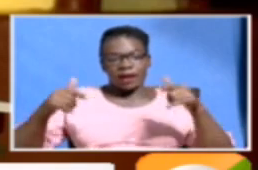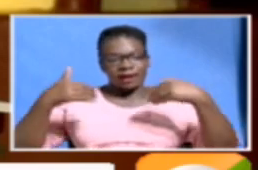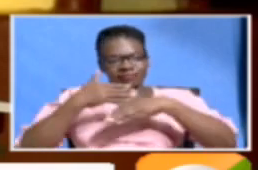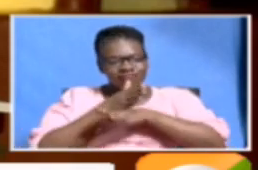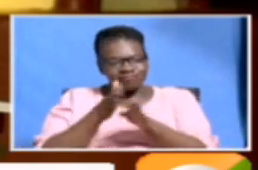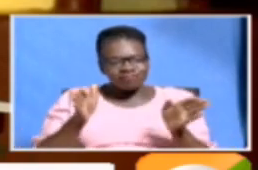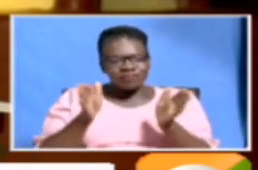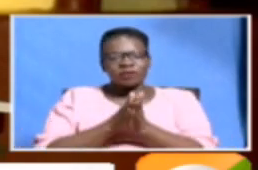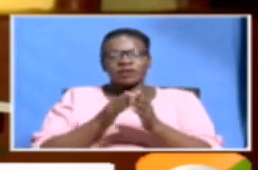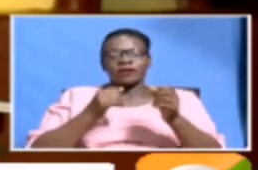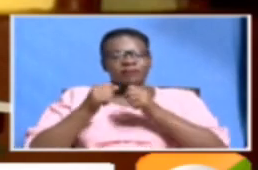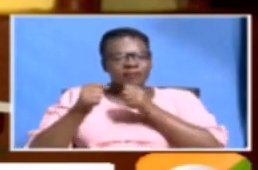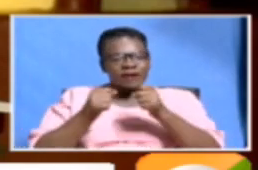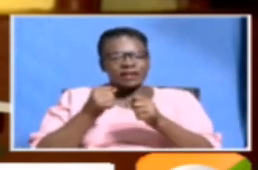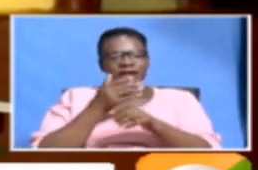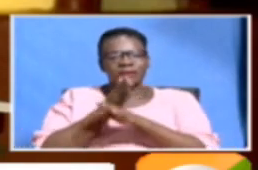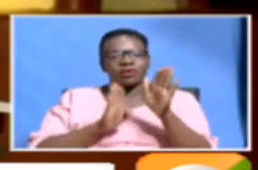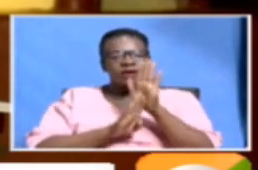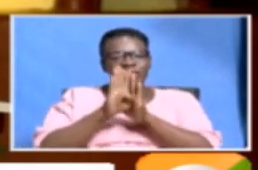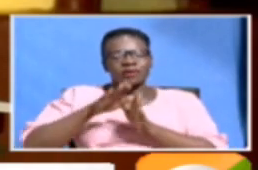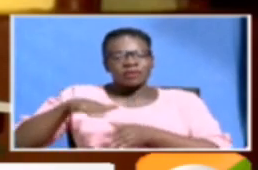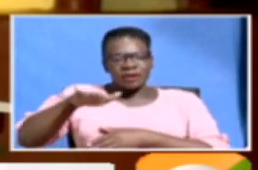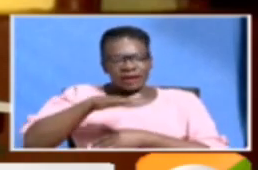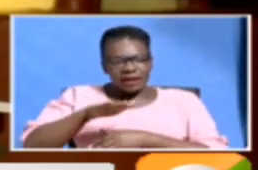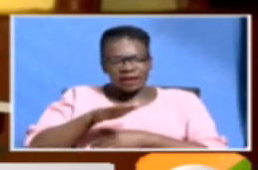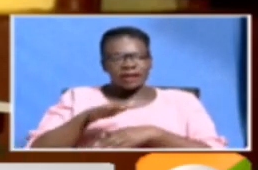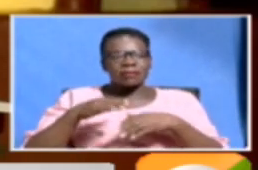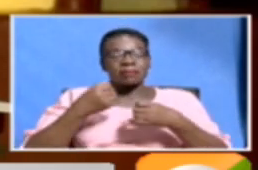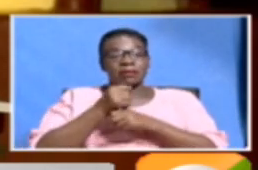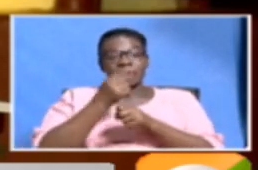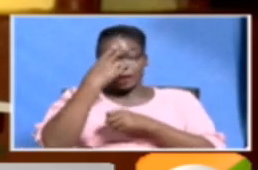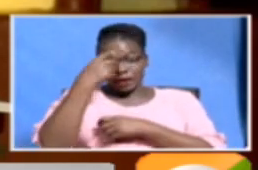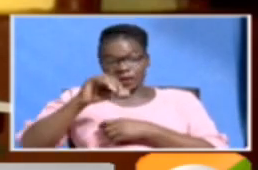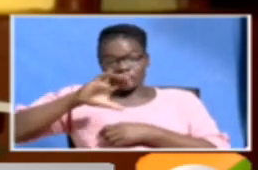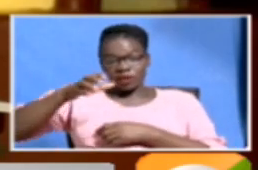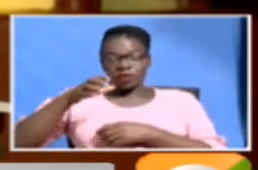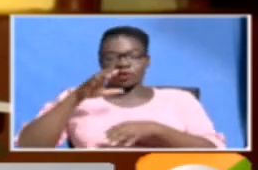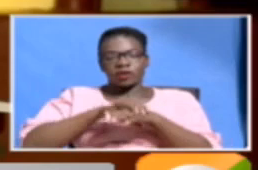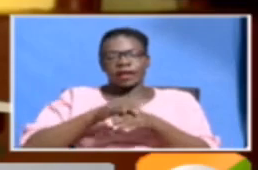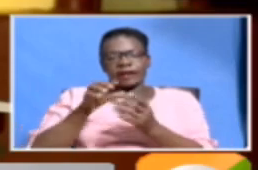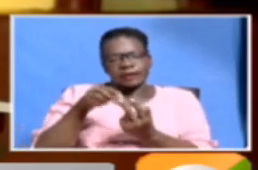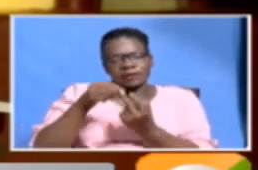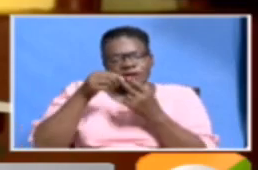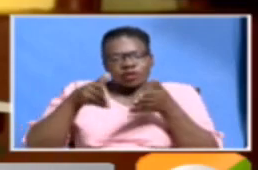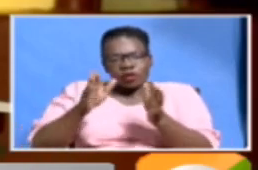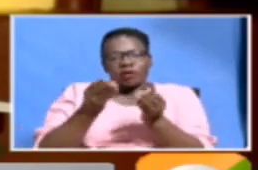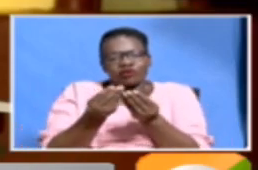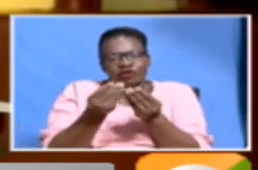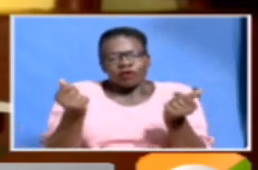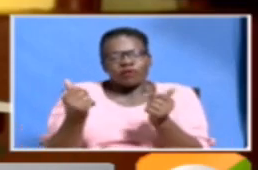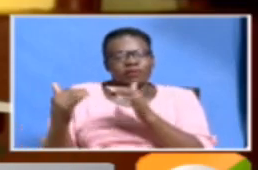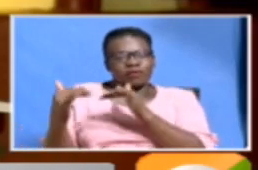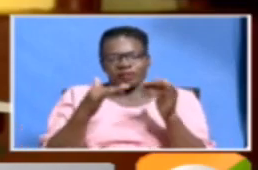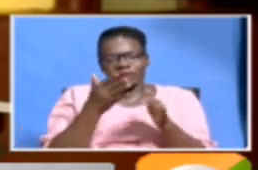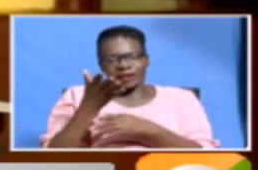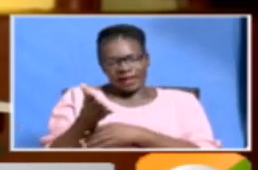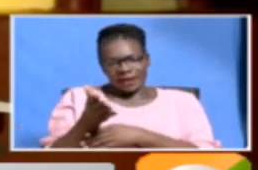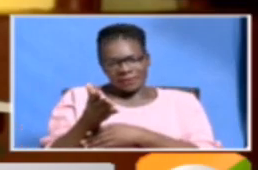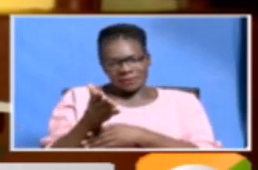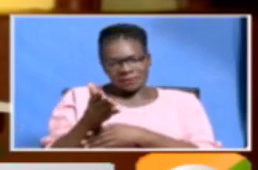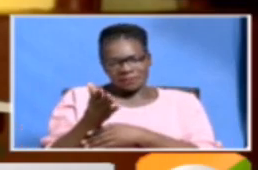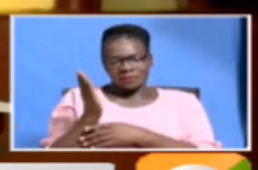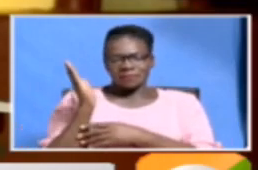fighting over development space have forced Kajiado County to find its own special way of resolving conflicts. Saida